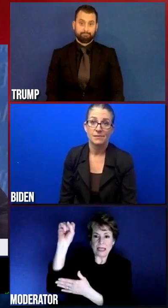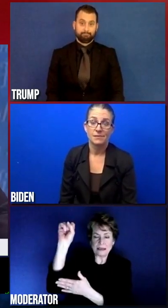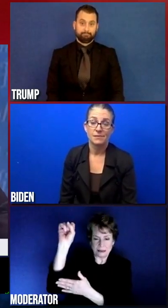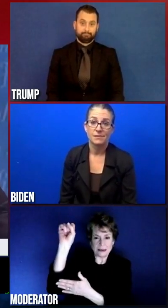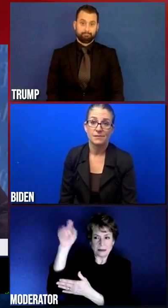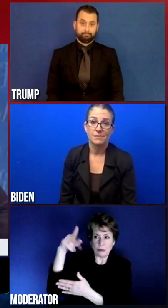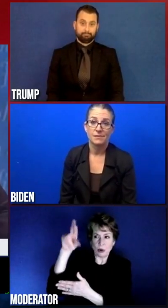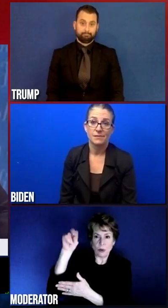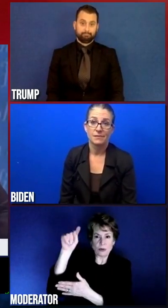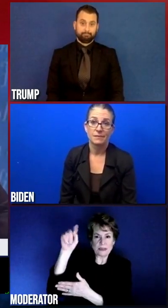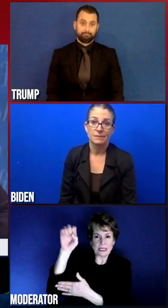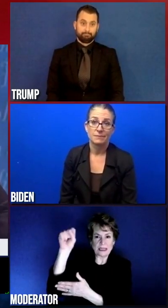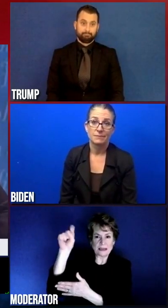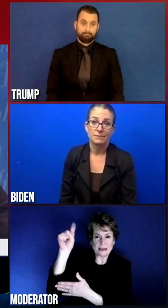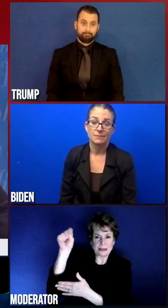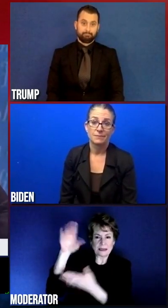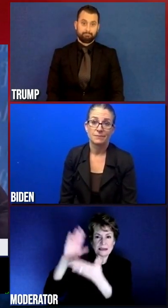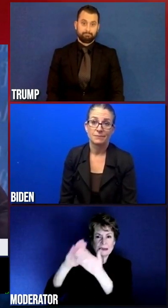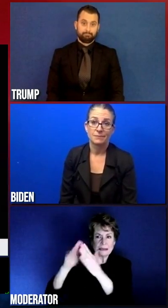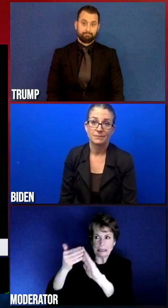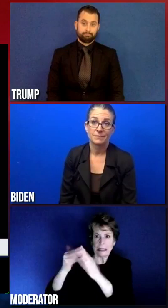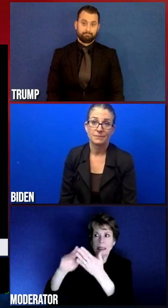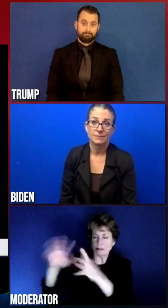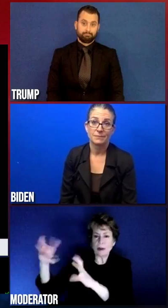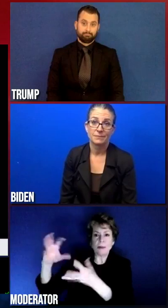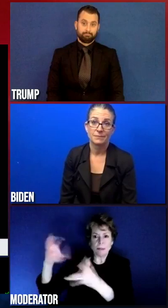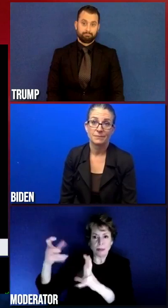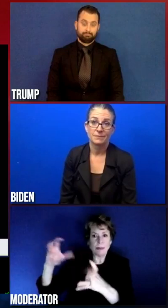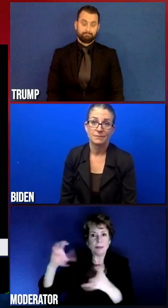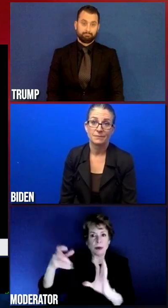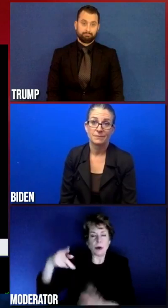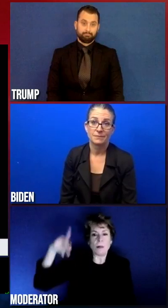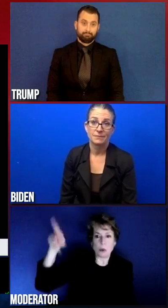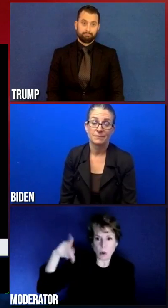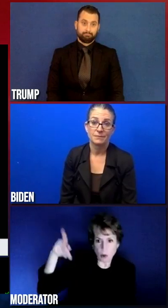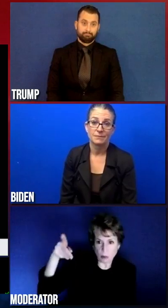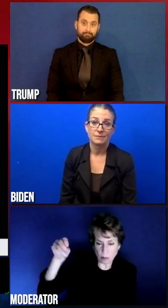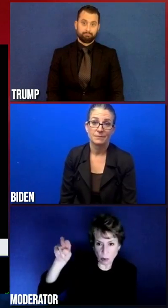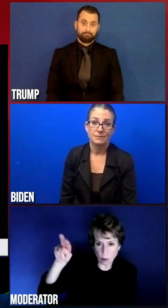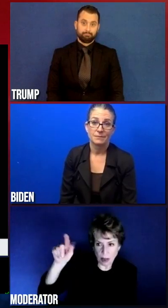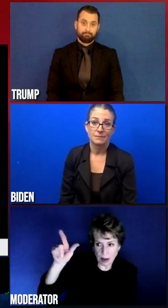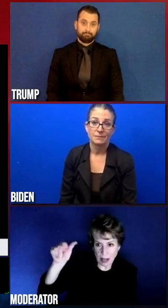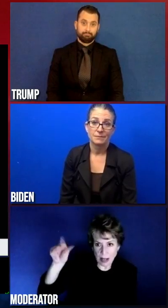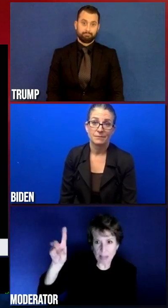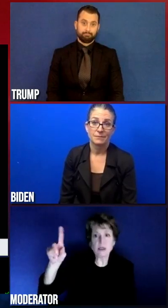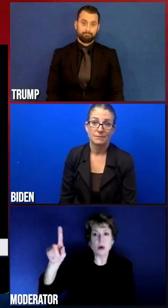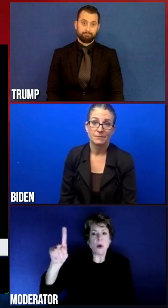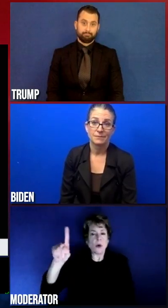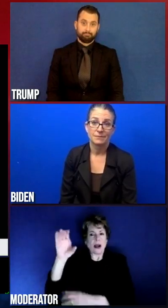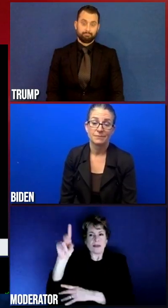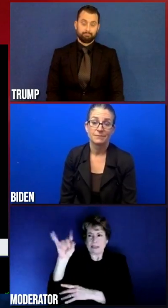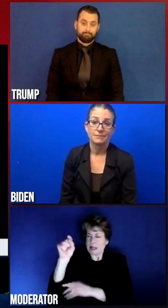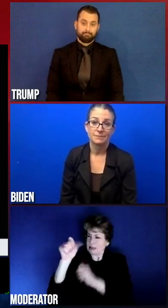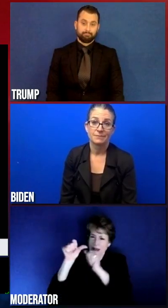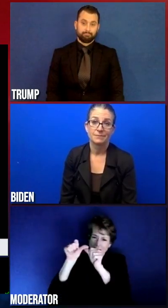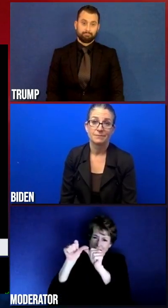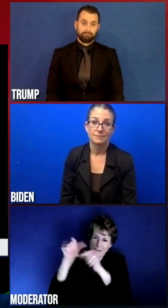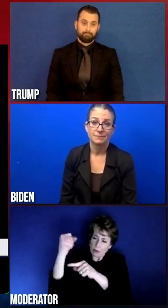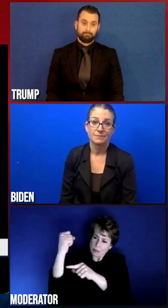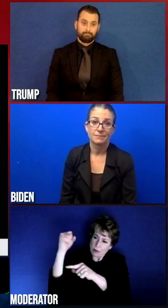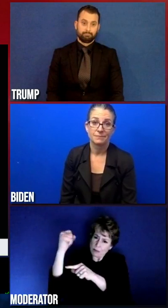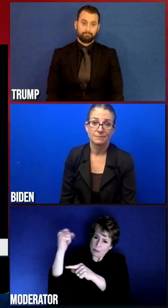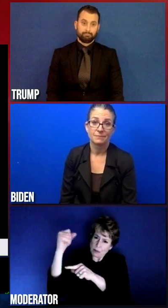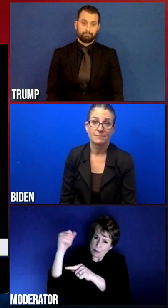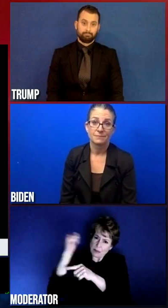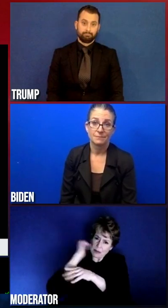Oregon, especially, we had more than 100 straight days of protests, which I think you would agree. You talk about peaceful protests. Many of